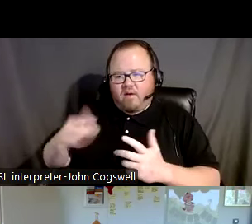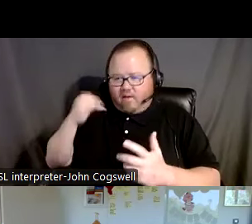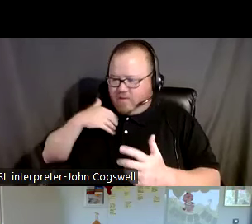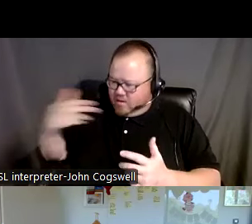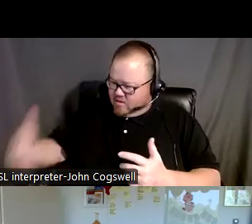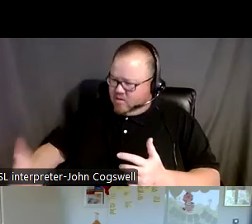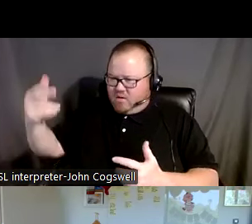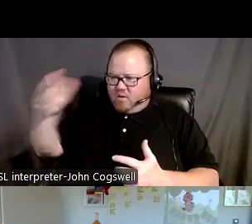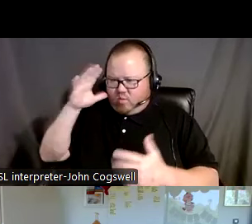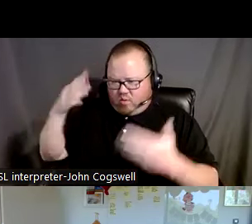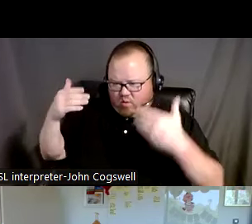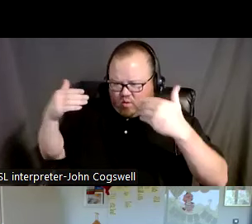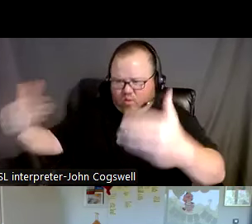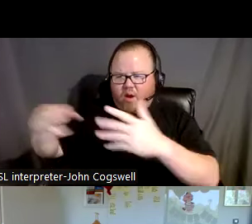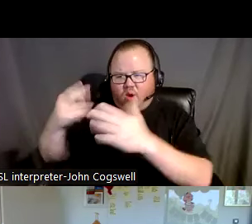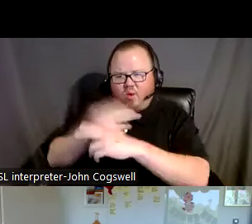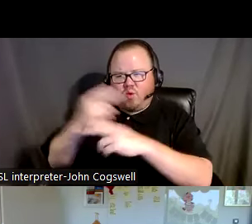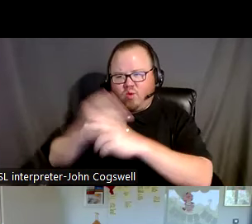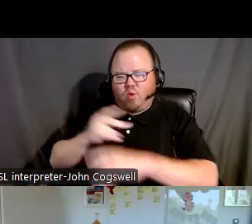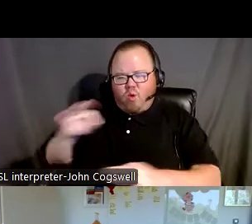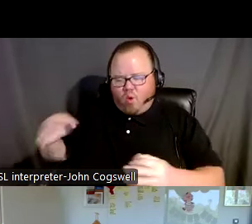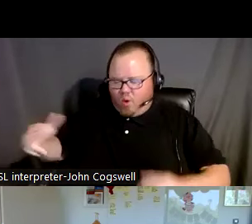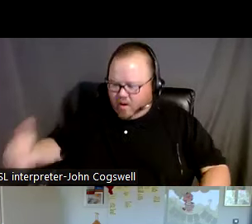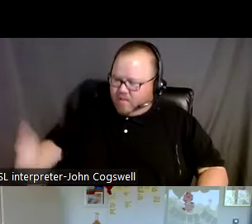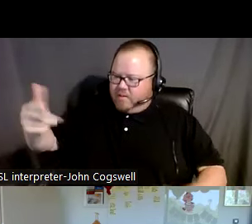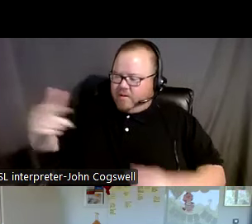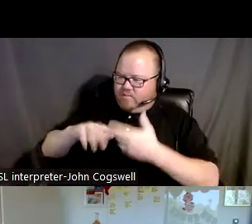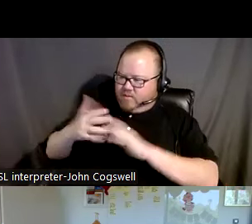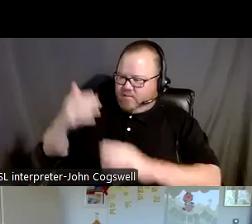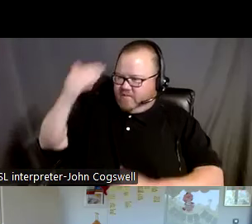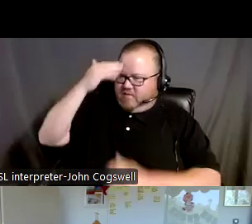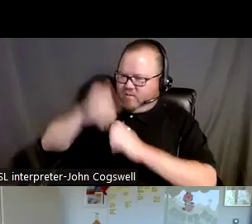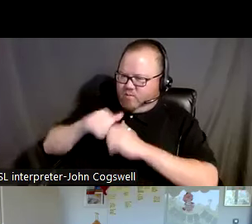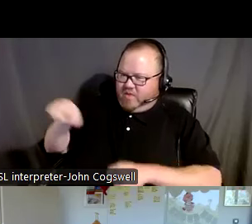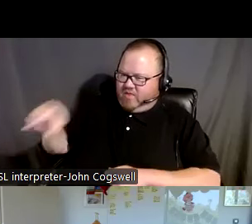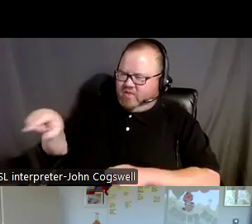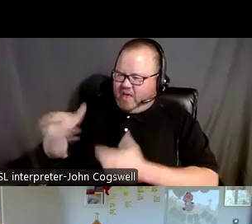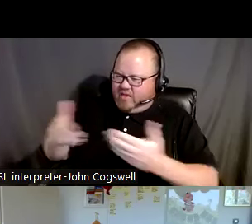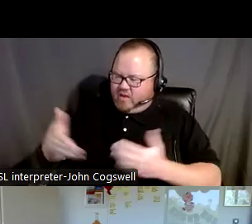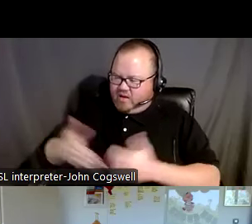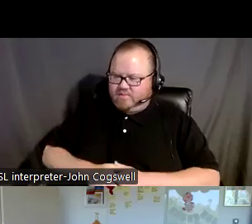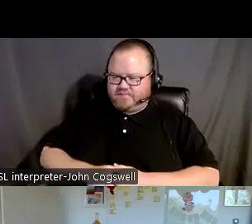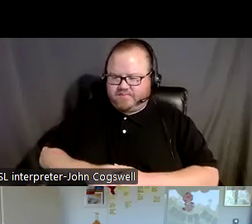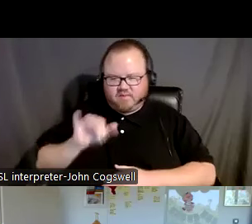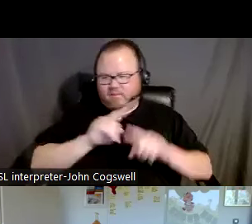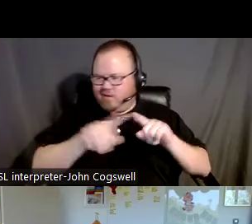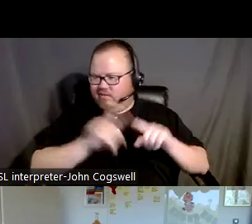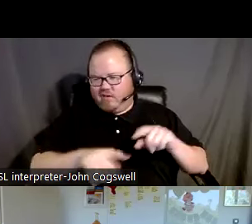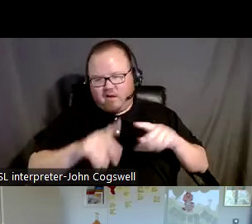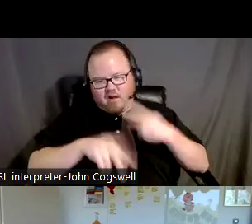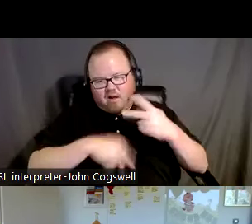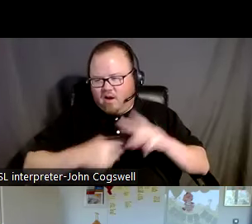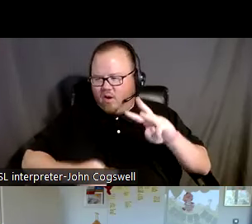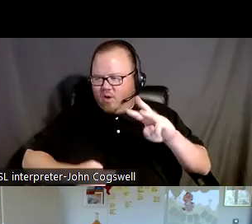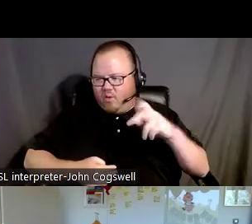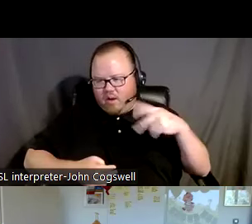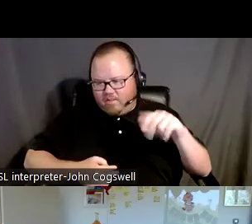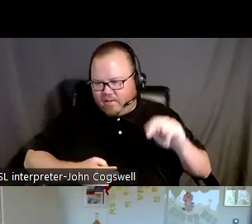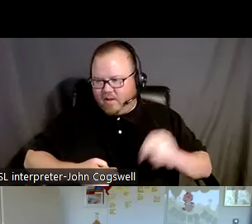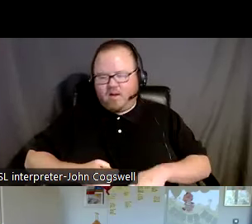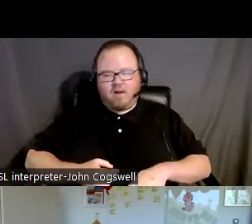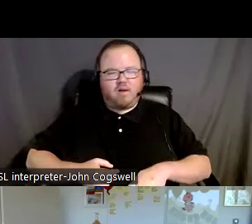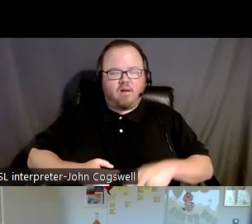up, I'm going to use it, or did they pick it up to familiarize themselves with it? Similar with what other types of weapons, similar with pills.